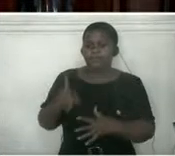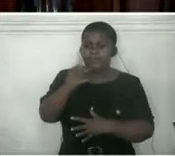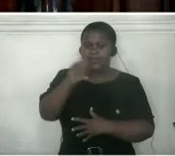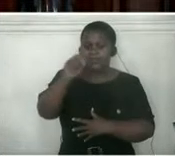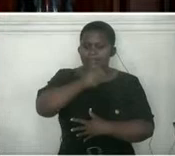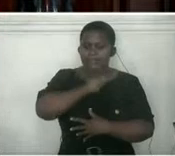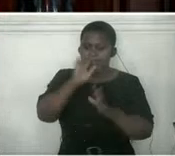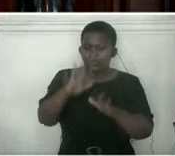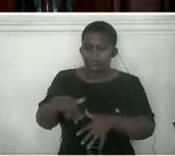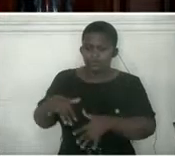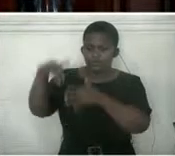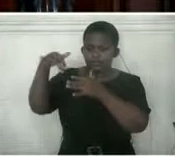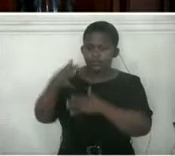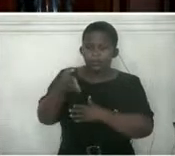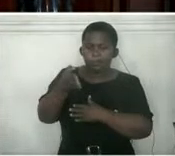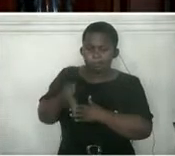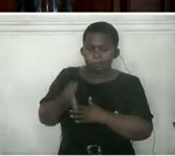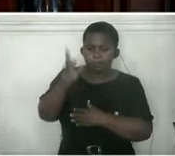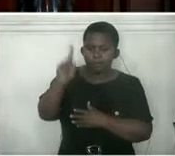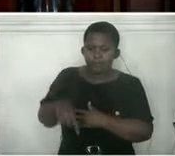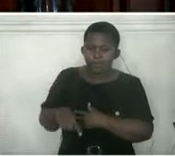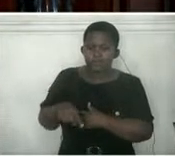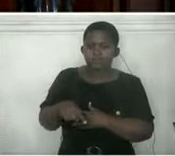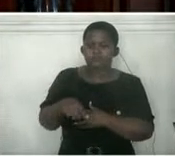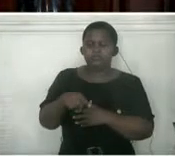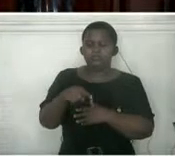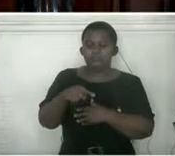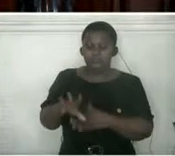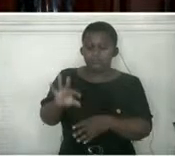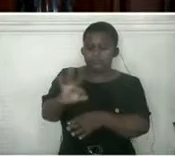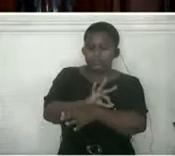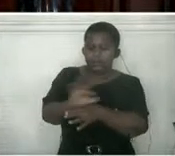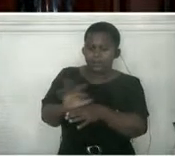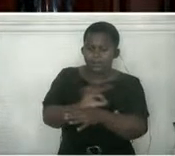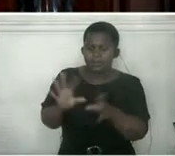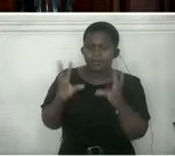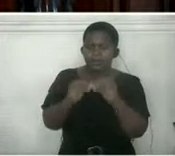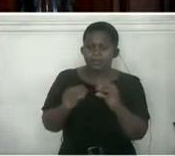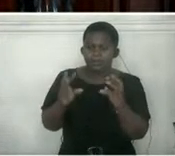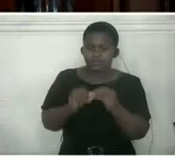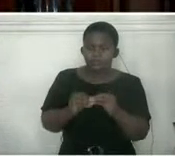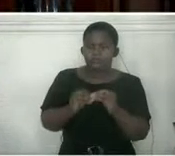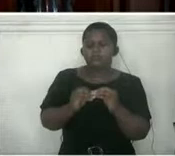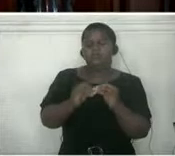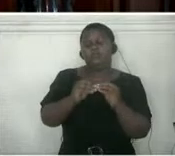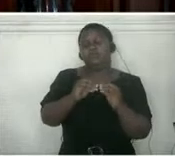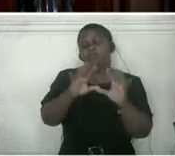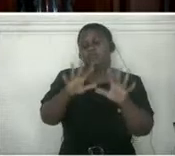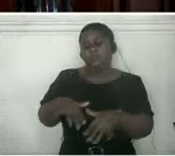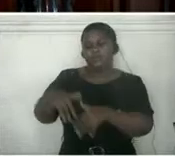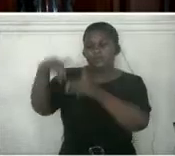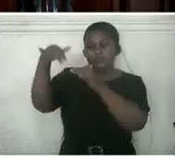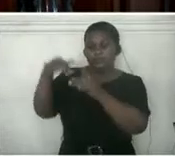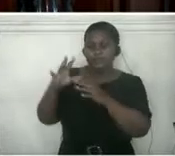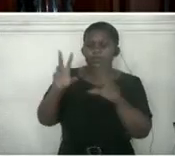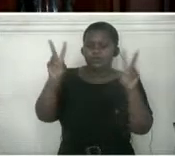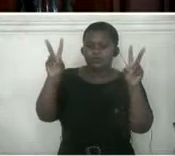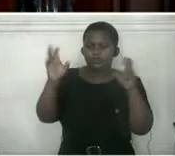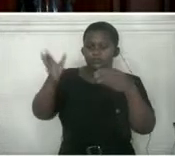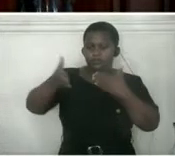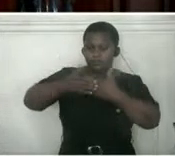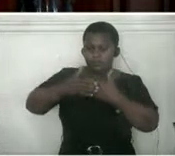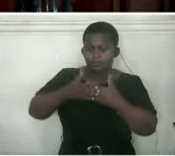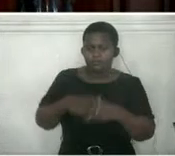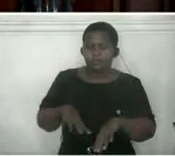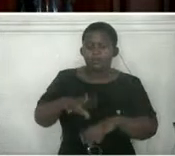must be present to constitute a plenary meeting of the legislature," close quote. The rules